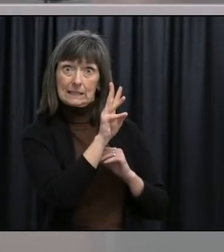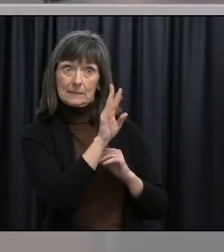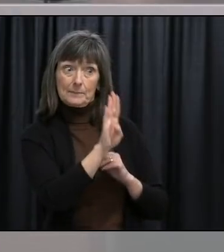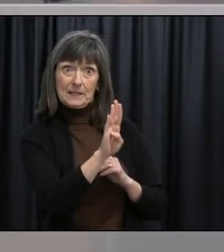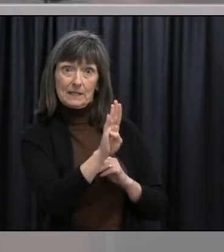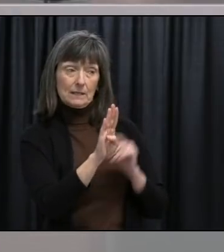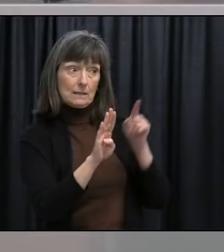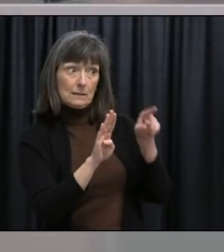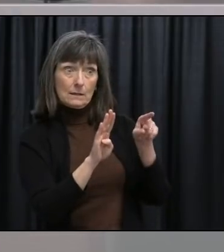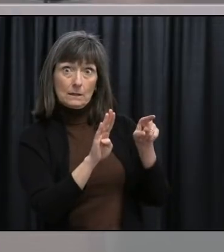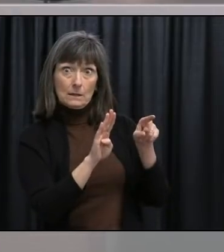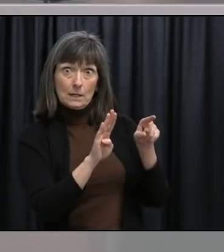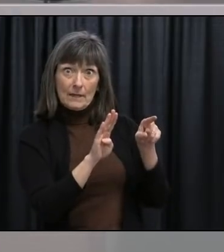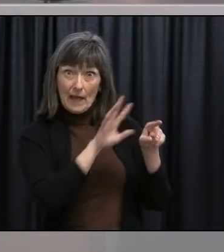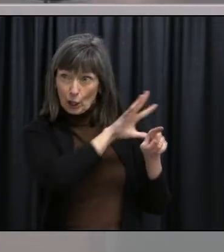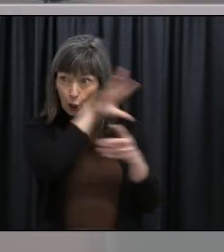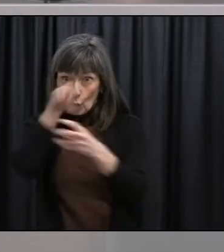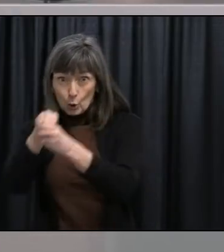correct?